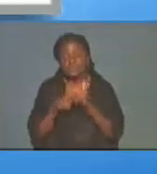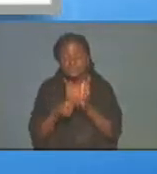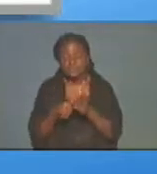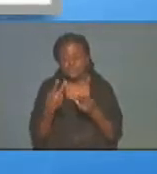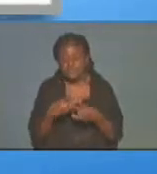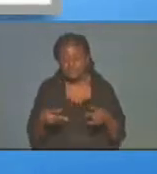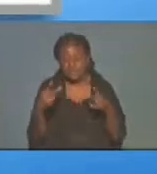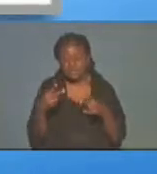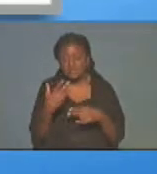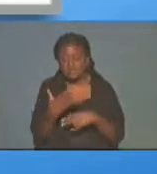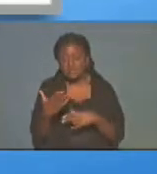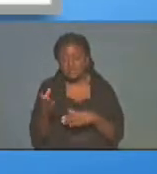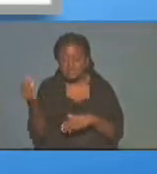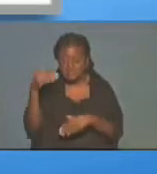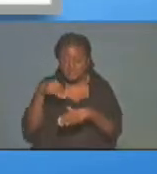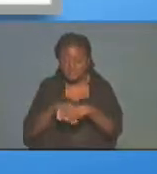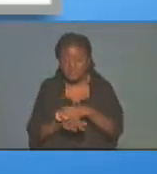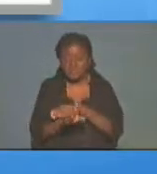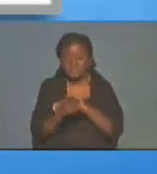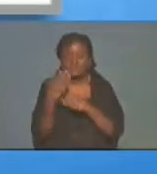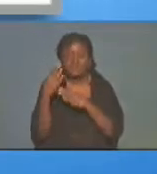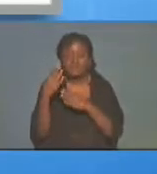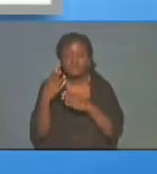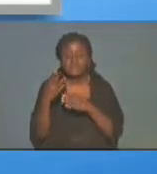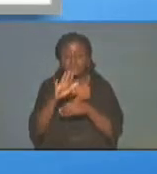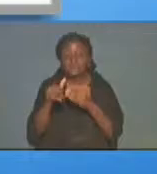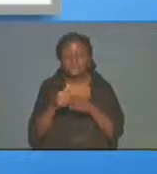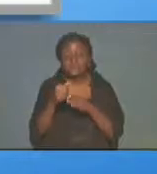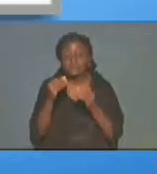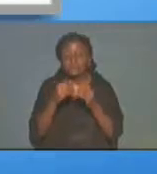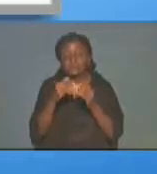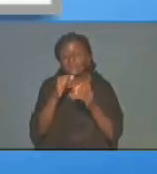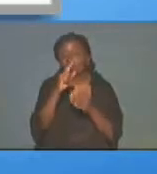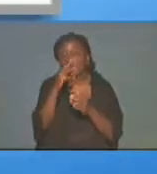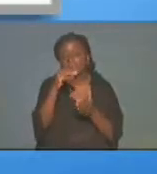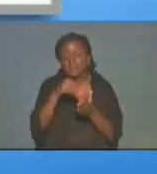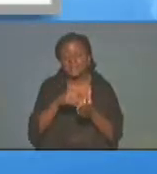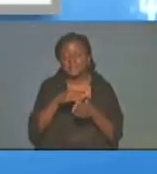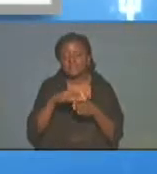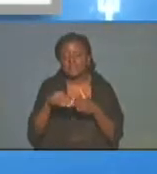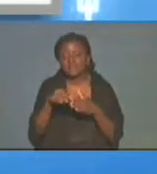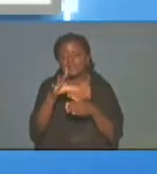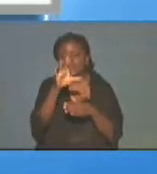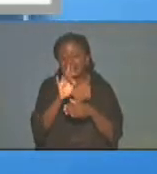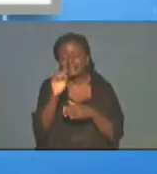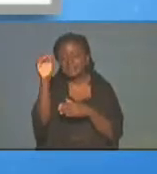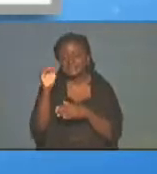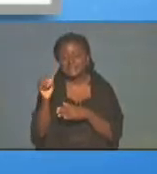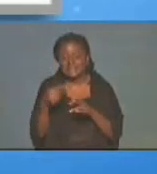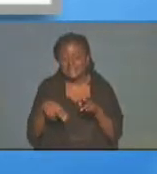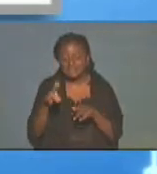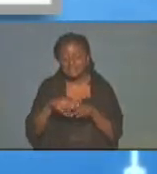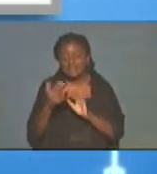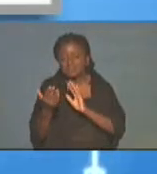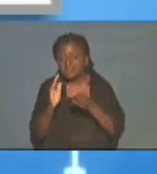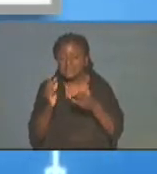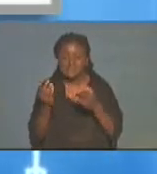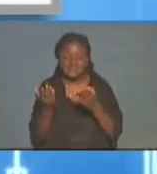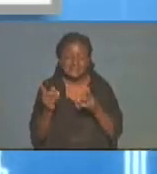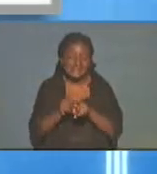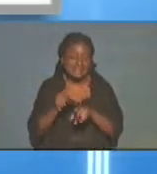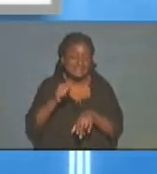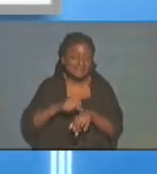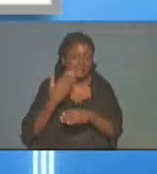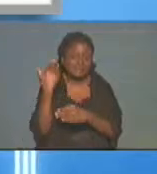commodities imported into the Bahamas totaled over $1 million, an 8% increase compared to the same period last